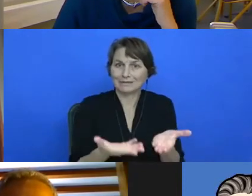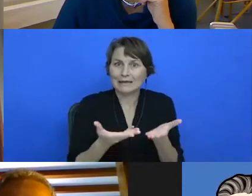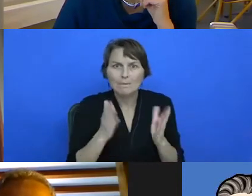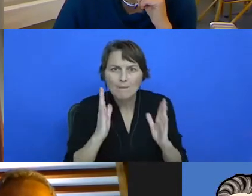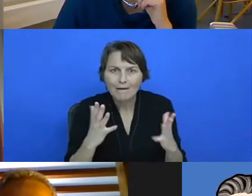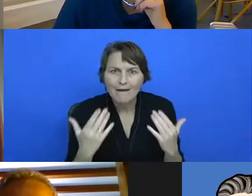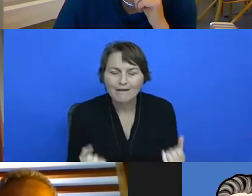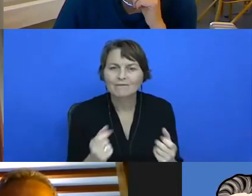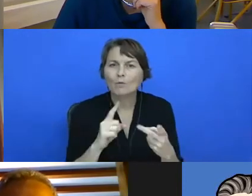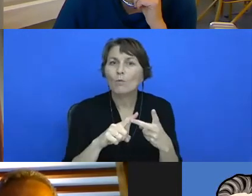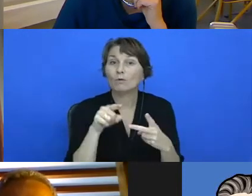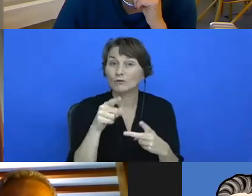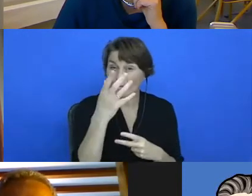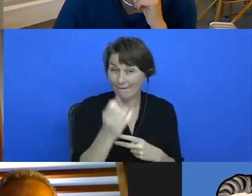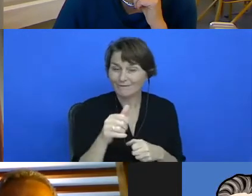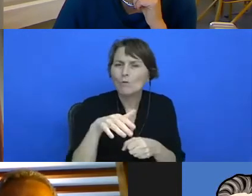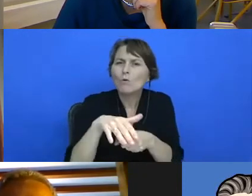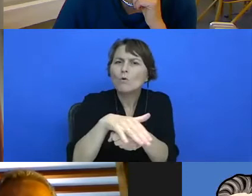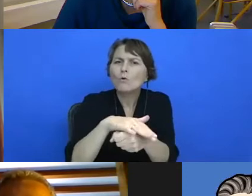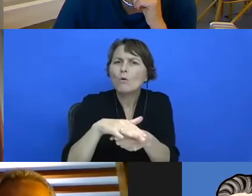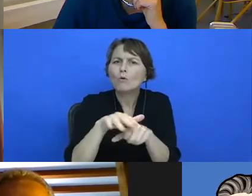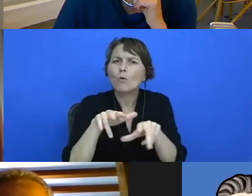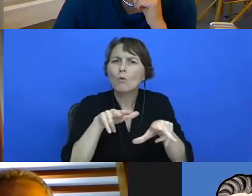local organizing committee? How did you do this?